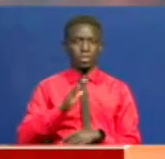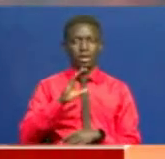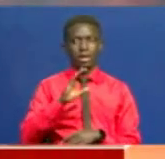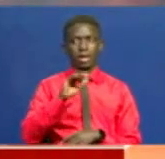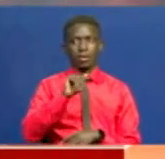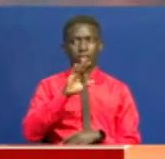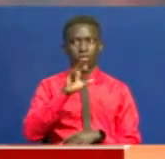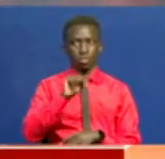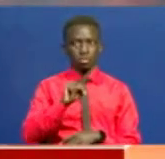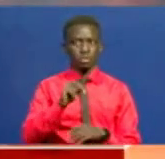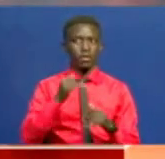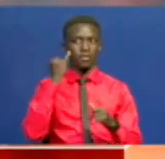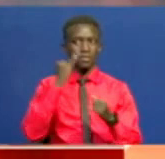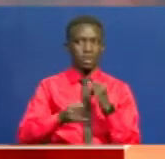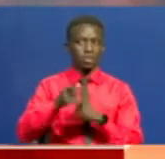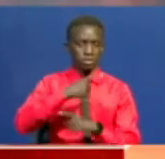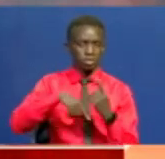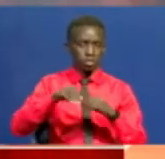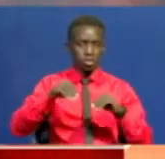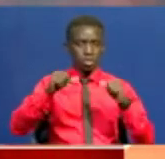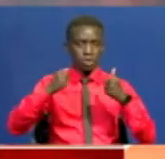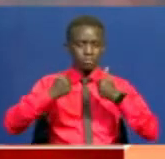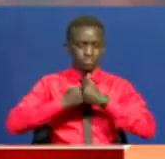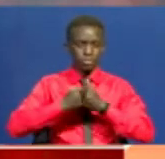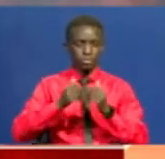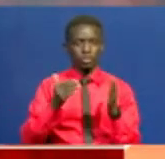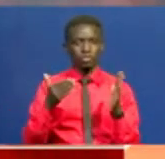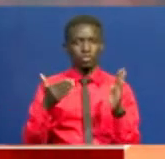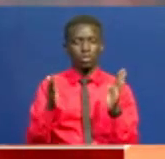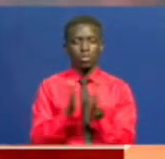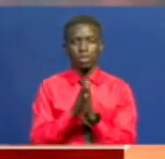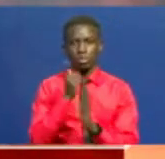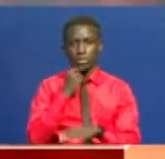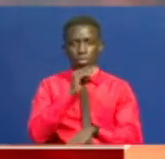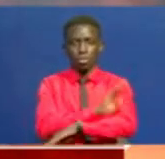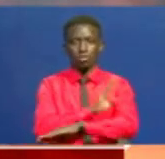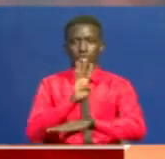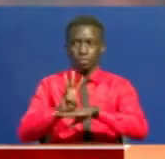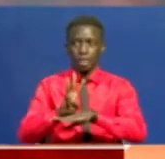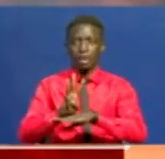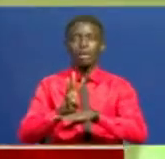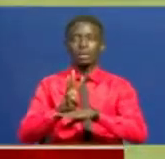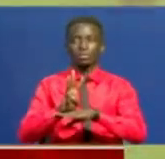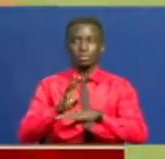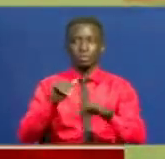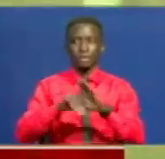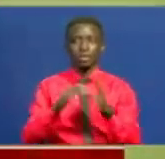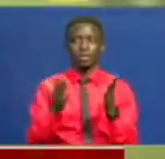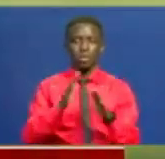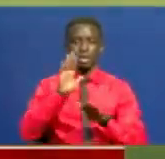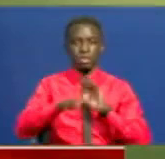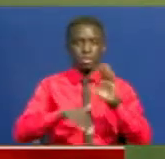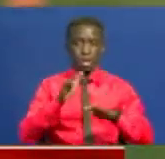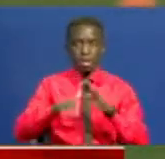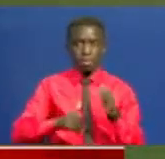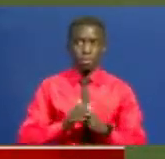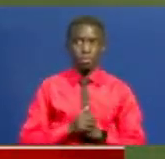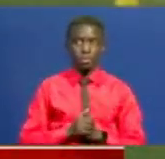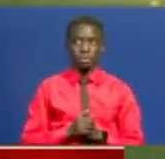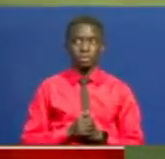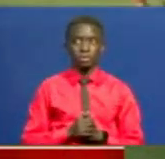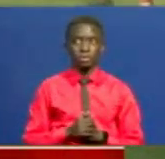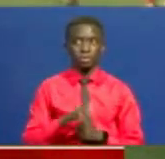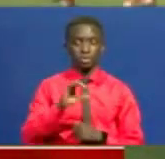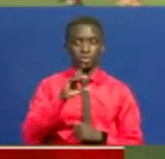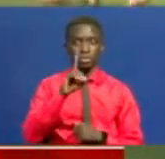final round qualifier match against Botswana Zebras on the 29th of this month at the Nya National Stadium. The Beldin